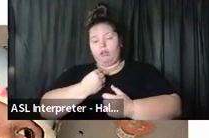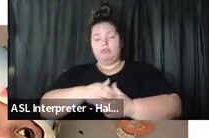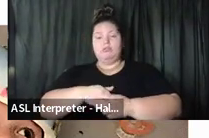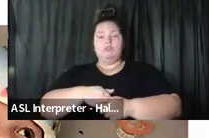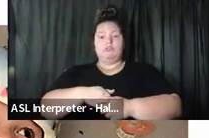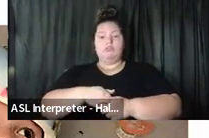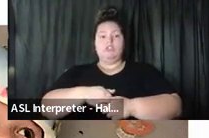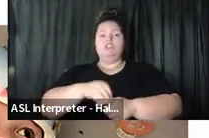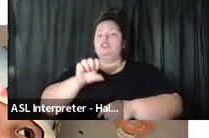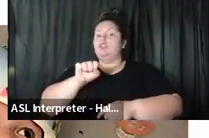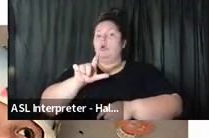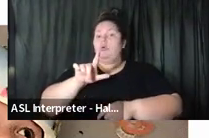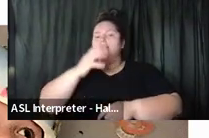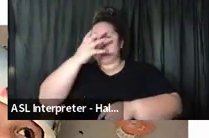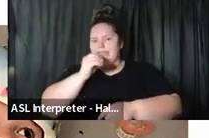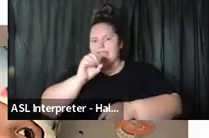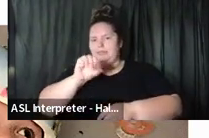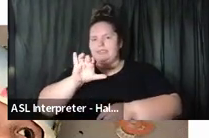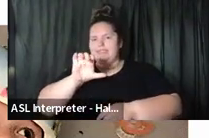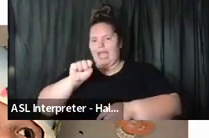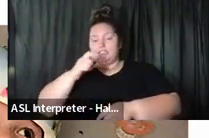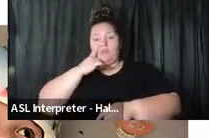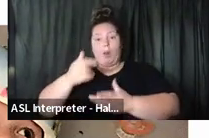have sacks for babies and they have sacks for adults.